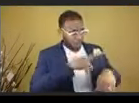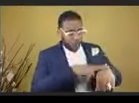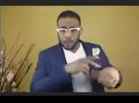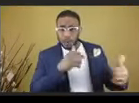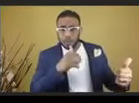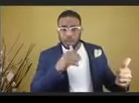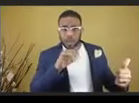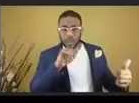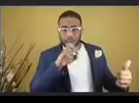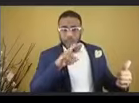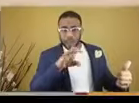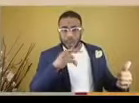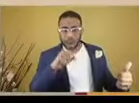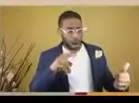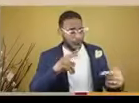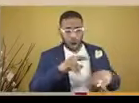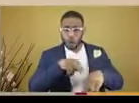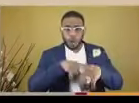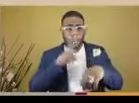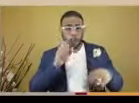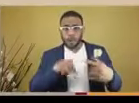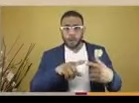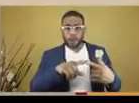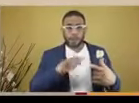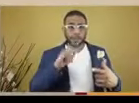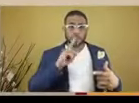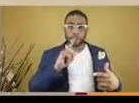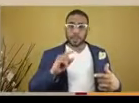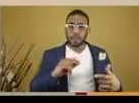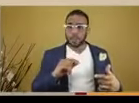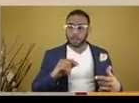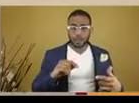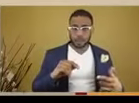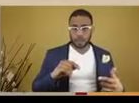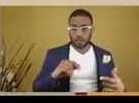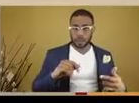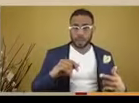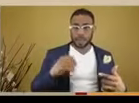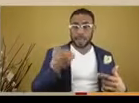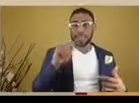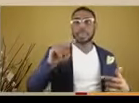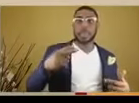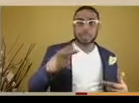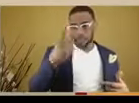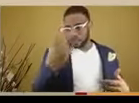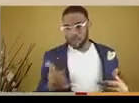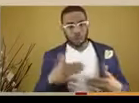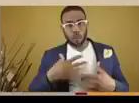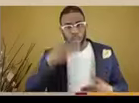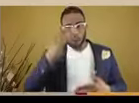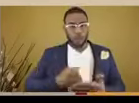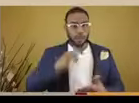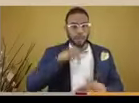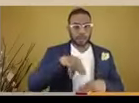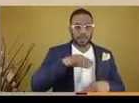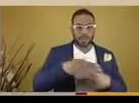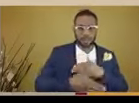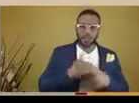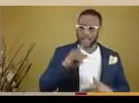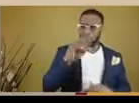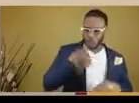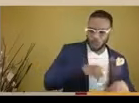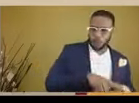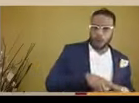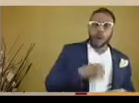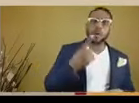Eric Garner. Normal was our being a tenth of what white wealth is in this country. So one, it